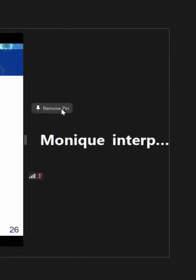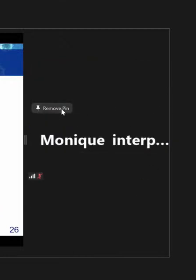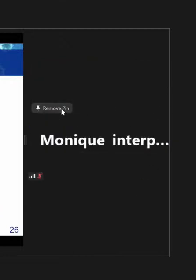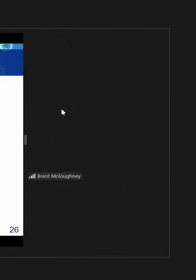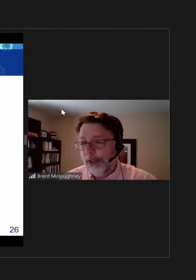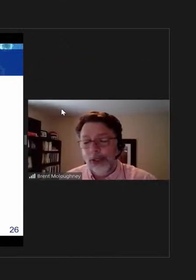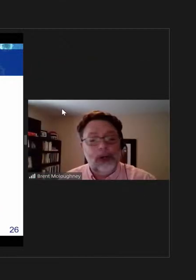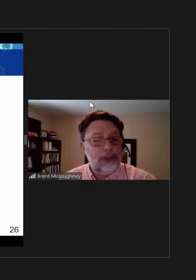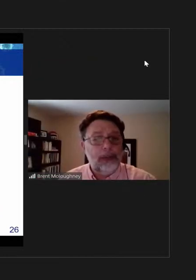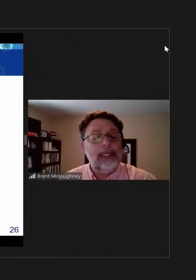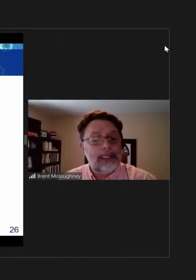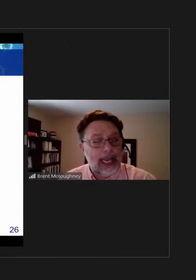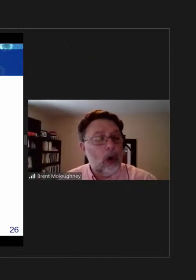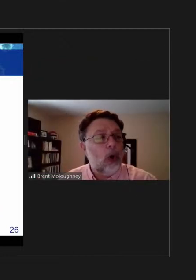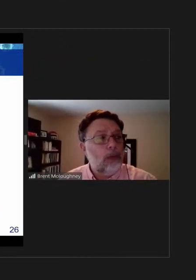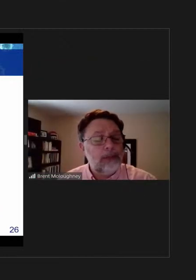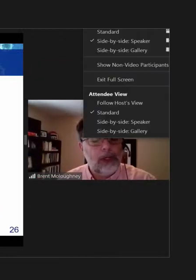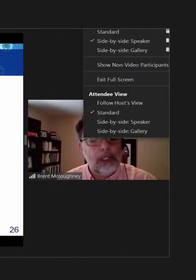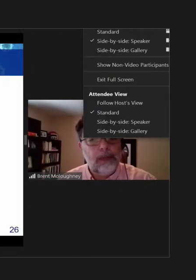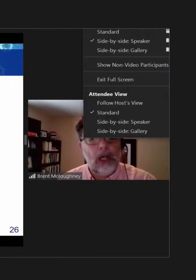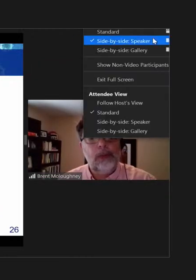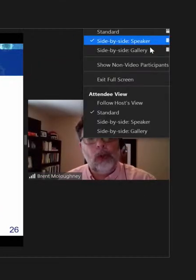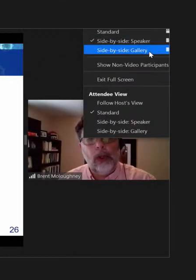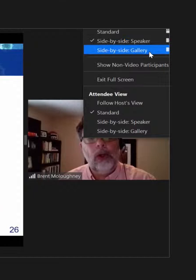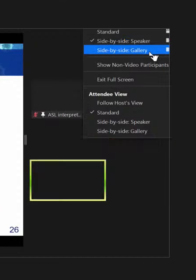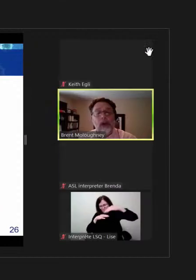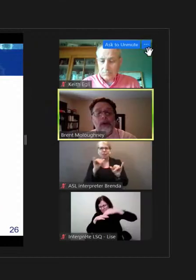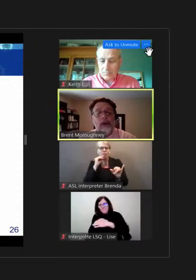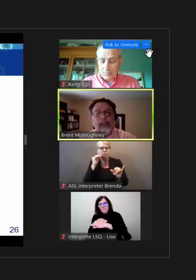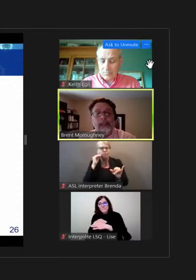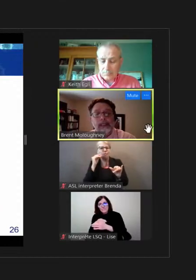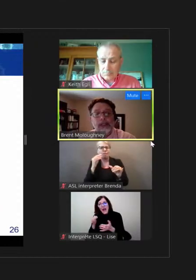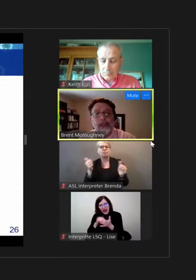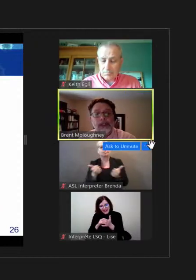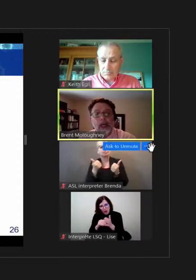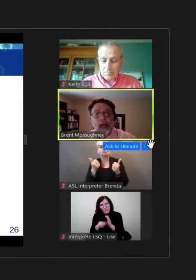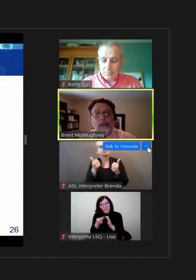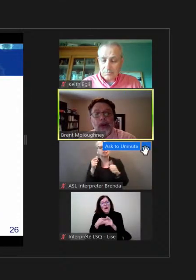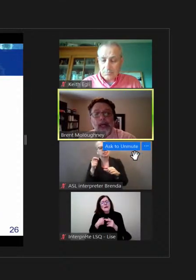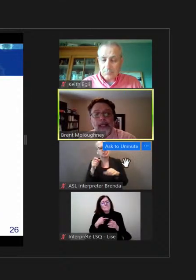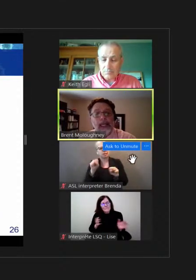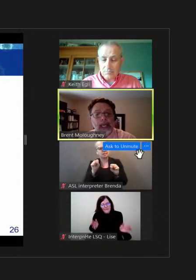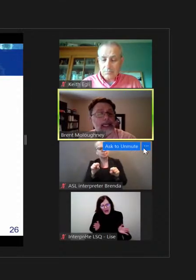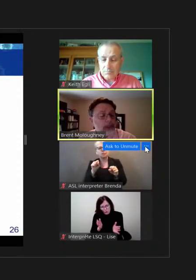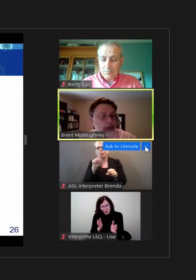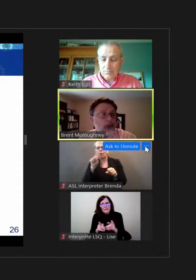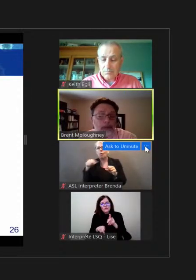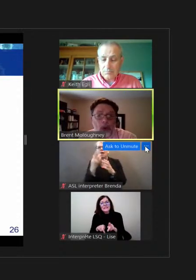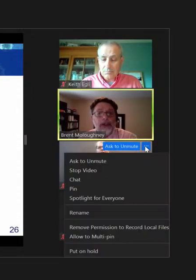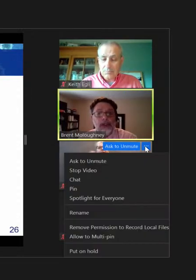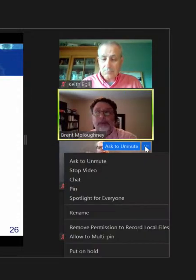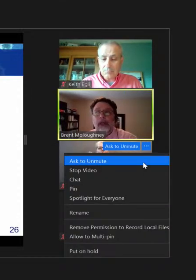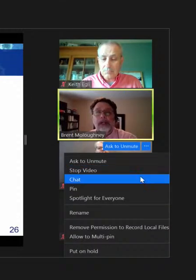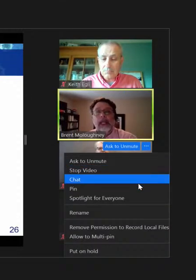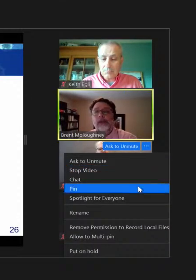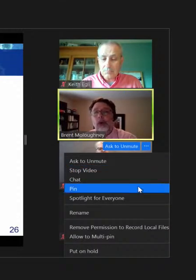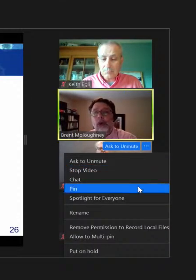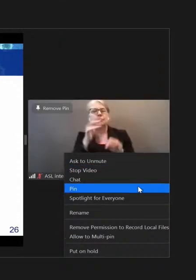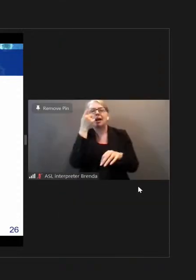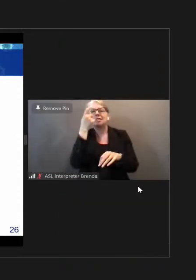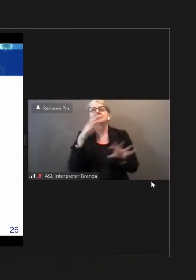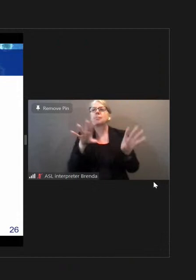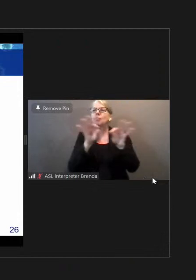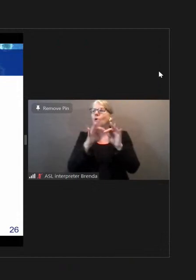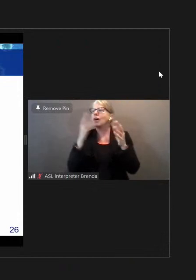we want to encourage people to stay home as much as possible and only going out when it's essential. But it is also important to experience the